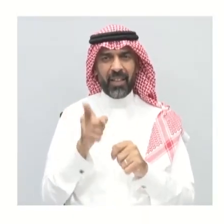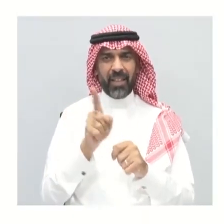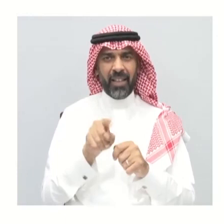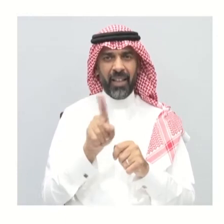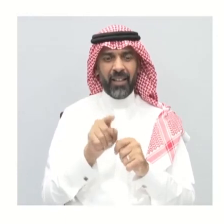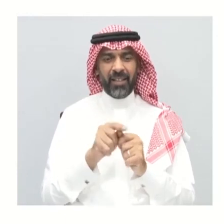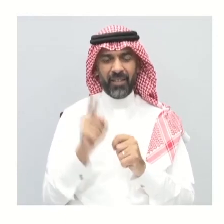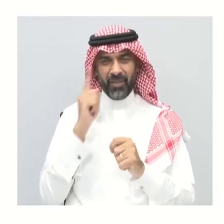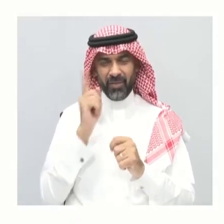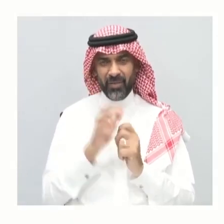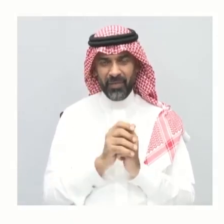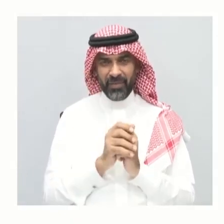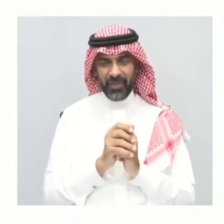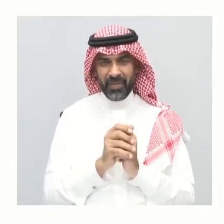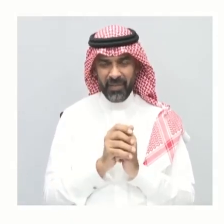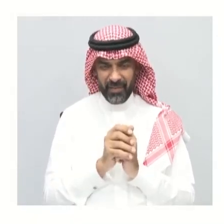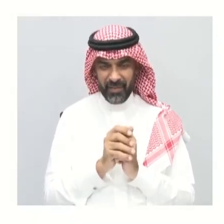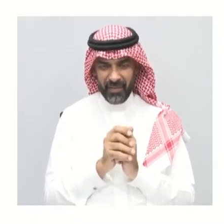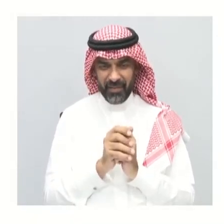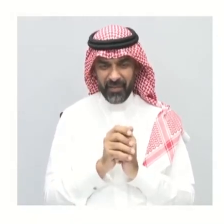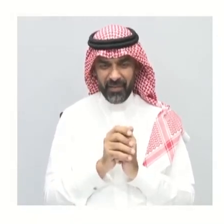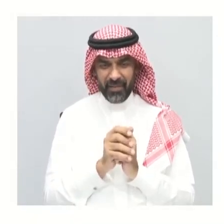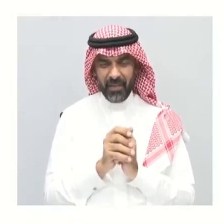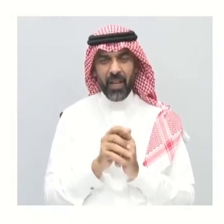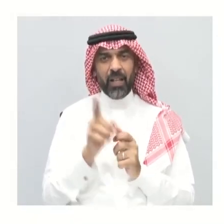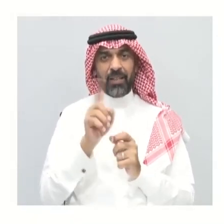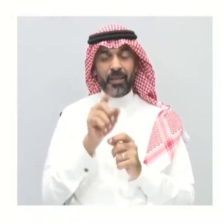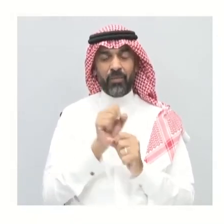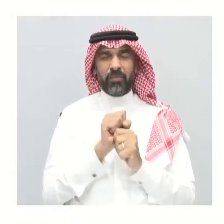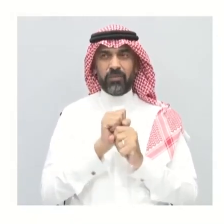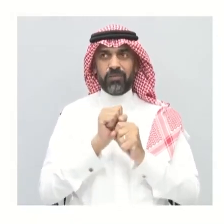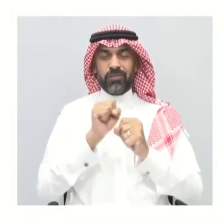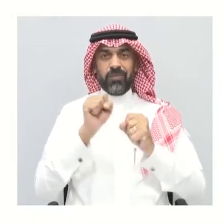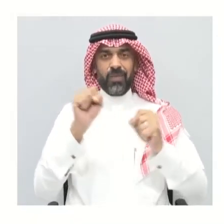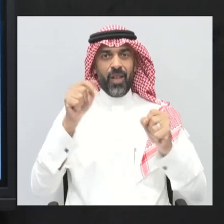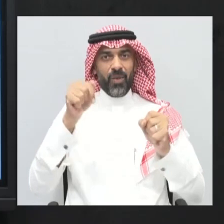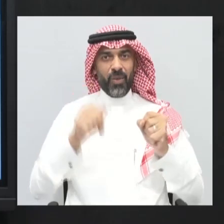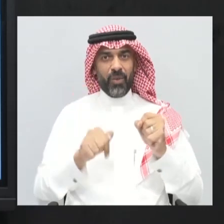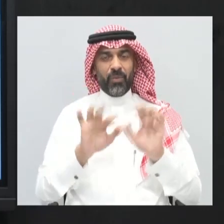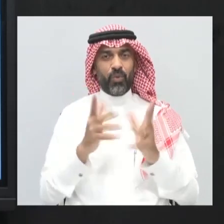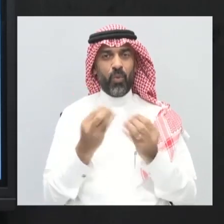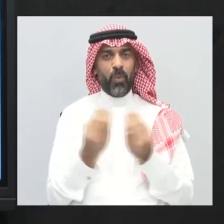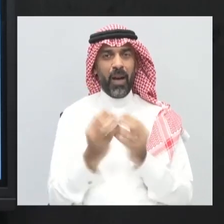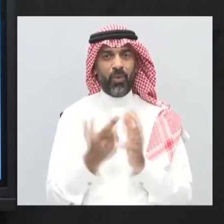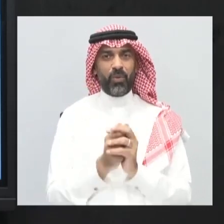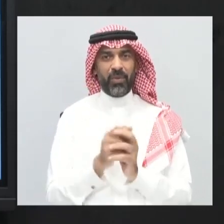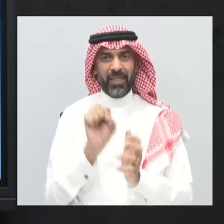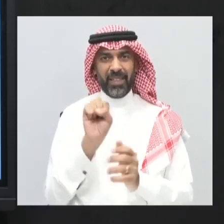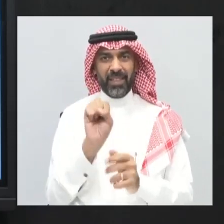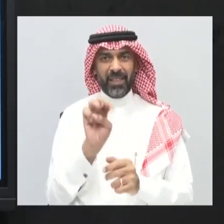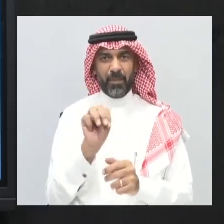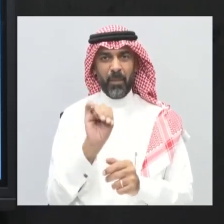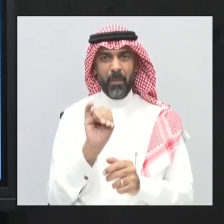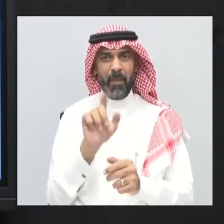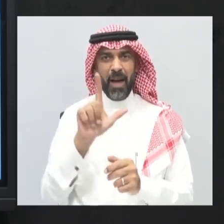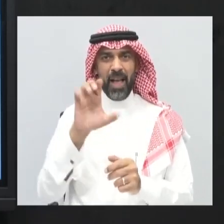sentence. Start your day with a, show me your faces, with a smile.